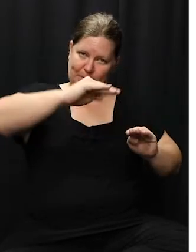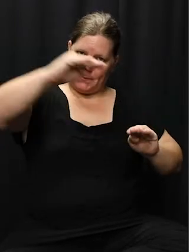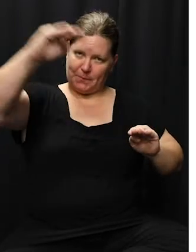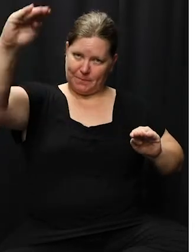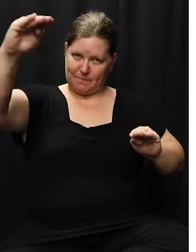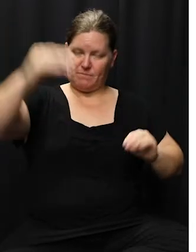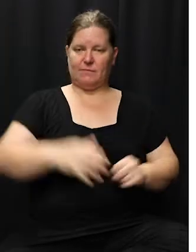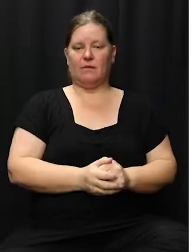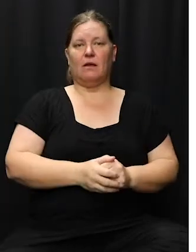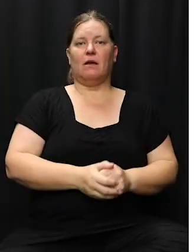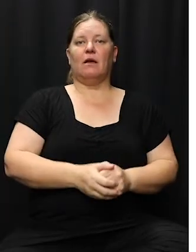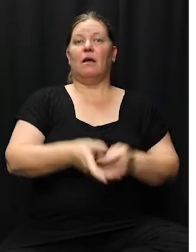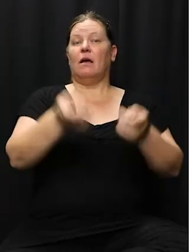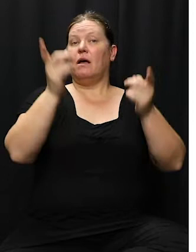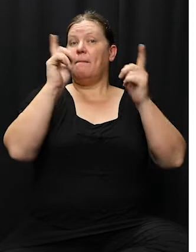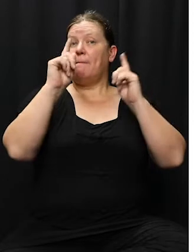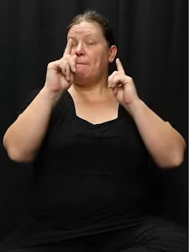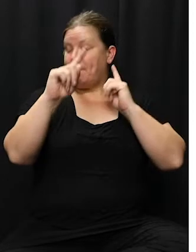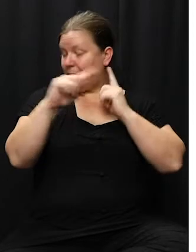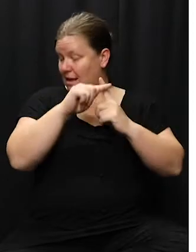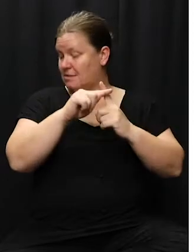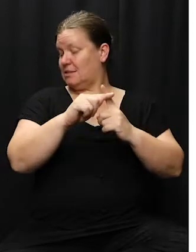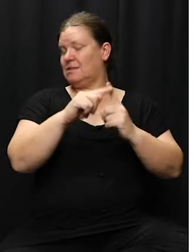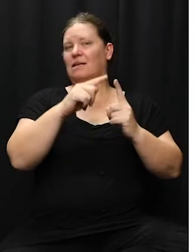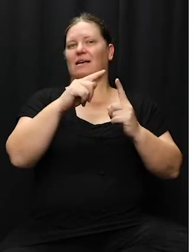also wanted it to be a tool that you could follow and track their development.